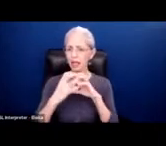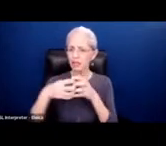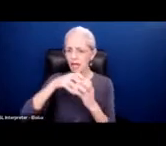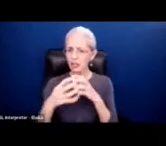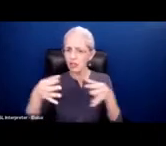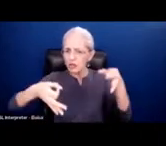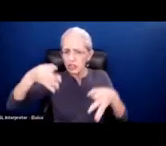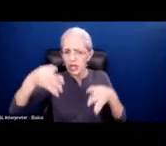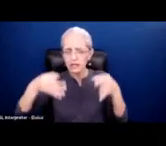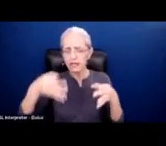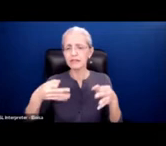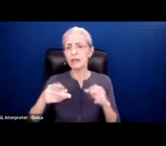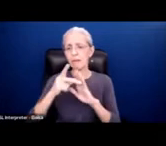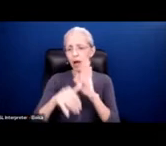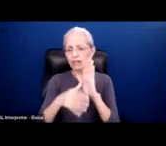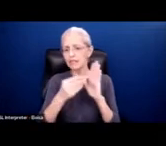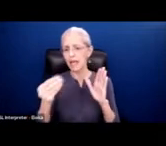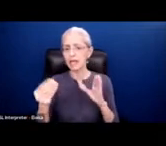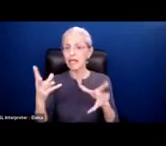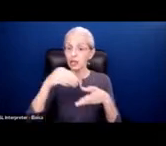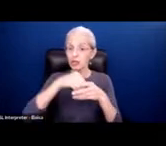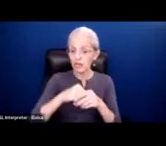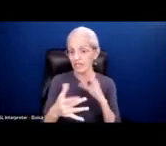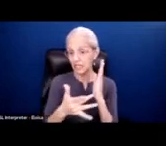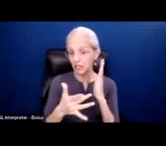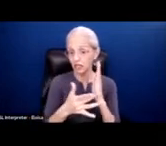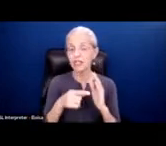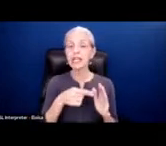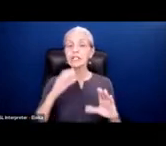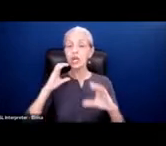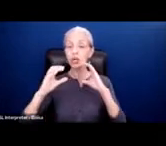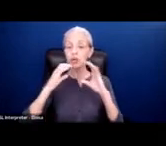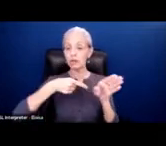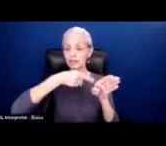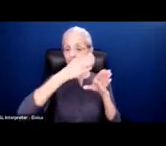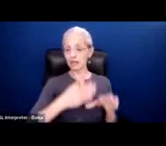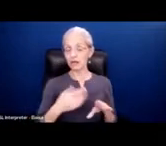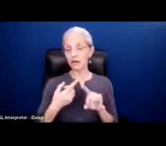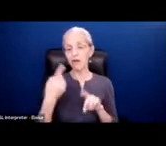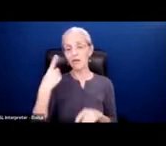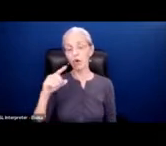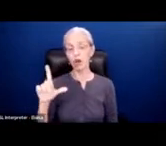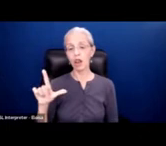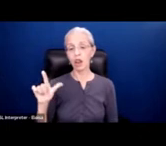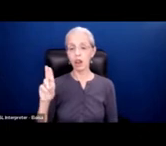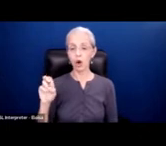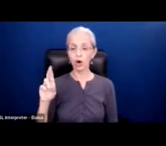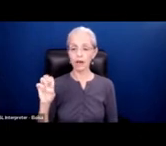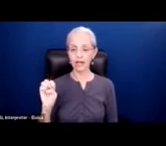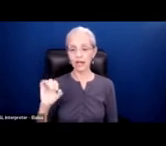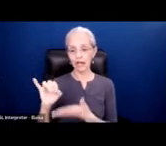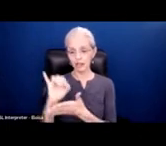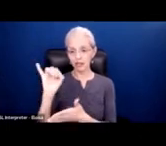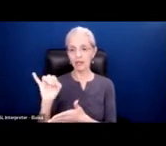and inclusive technology. And Finn is the communications specialist at the Lurie Institute for Disability Policy at